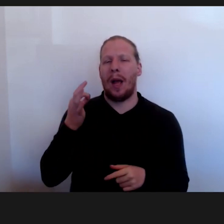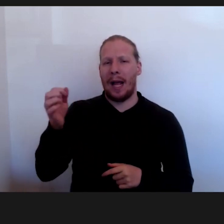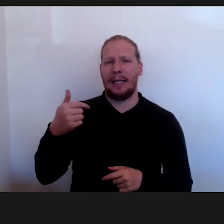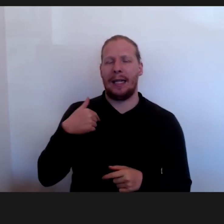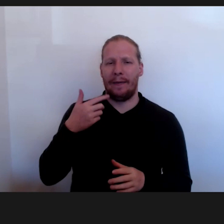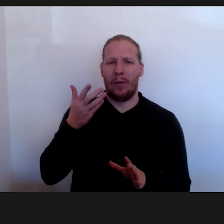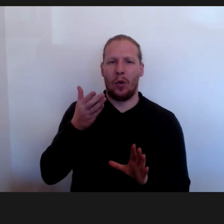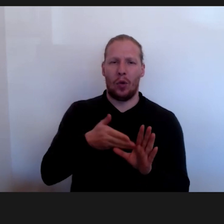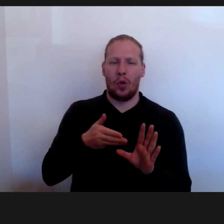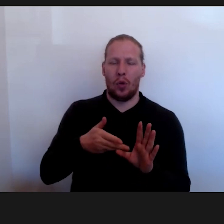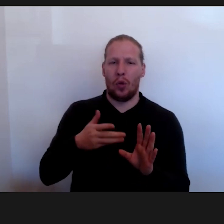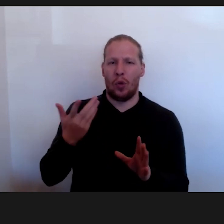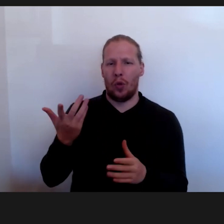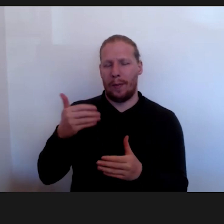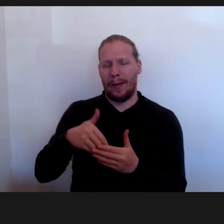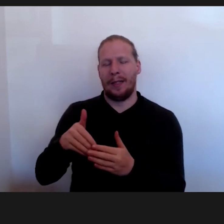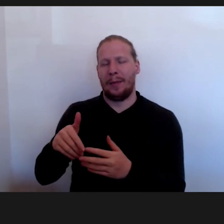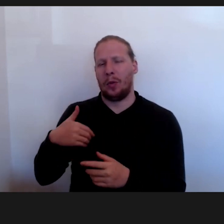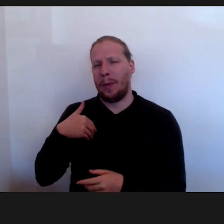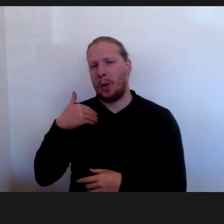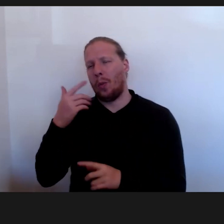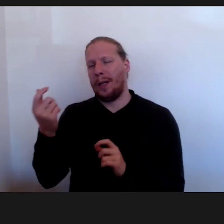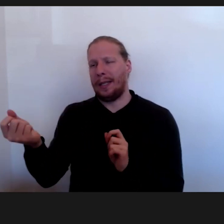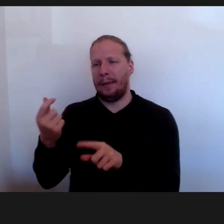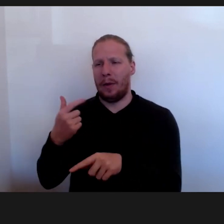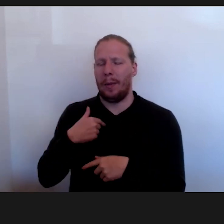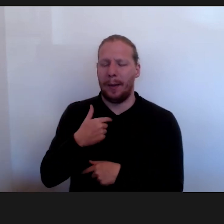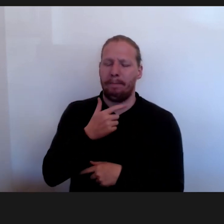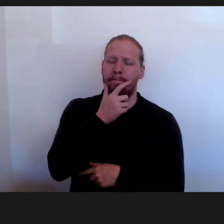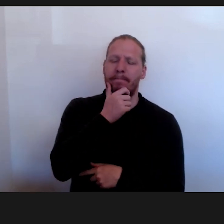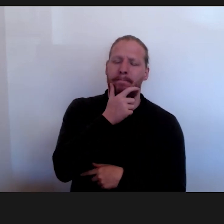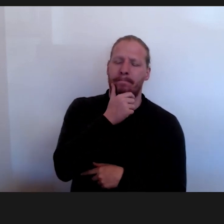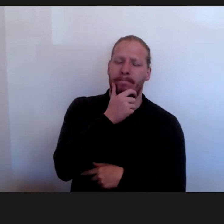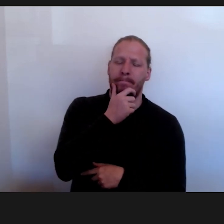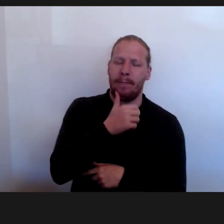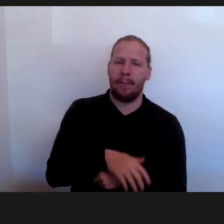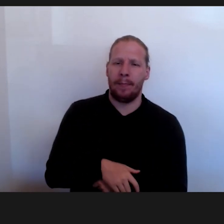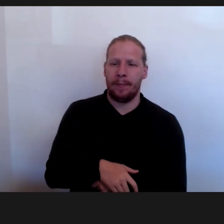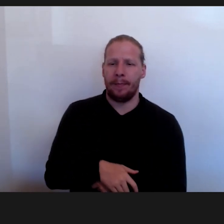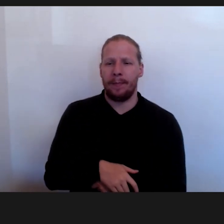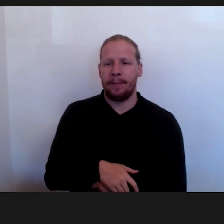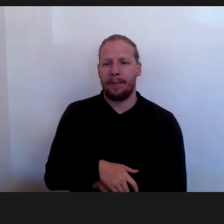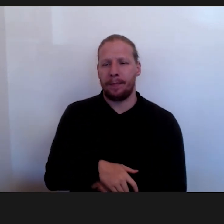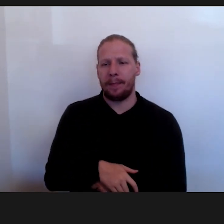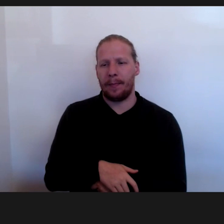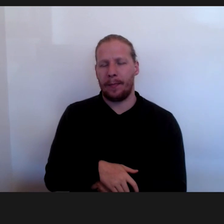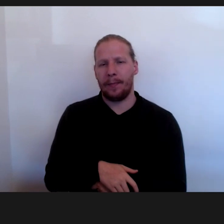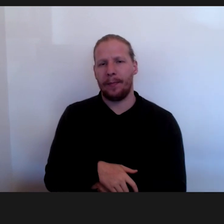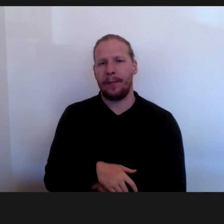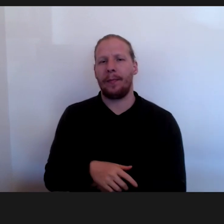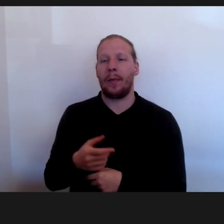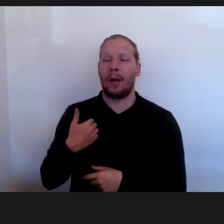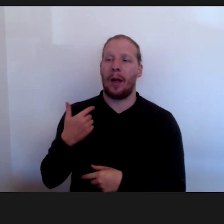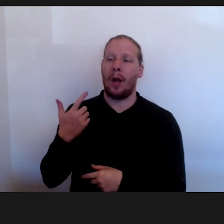my time answering to emails. But when I did go to Dr. Malihi's email,